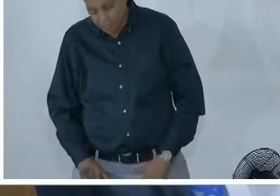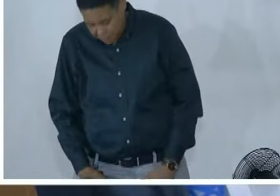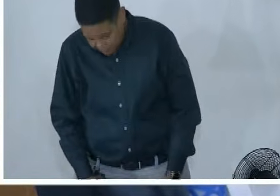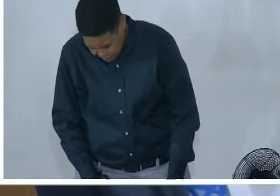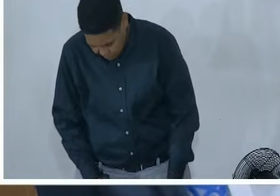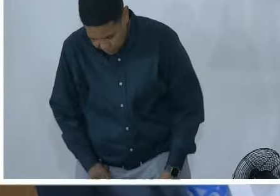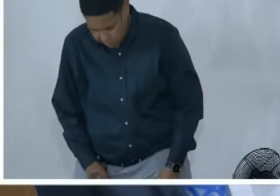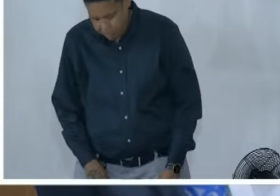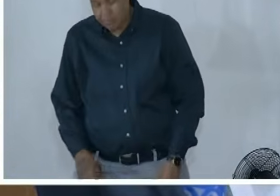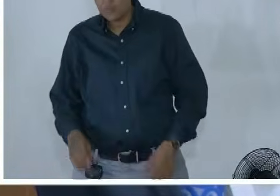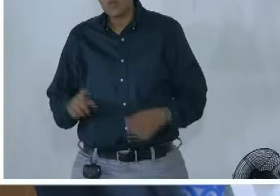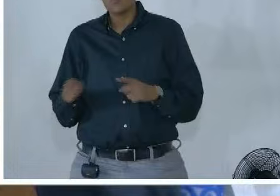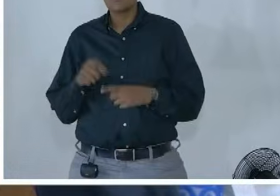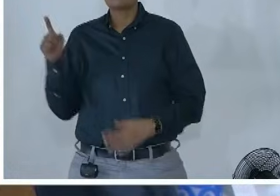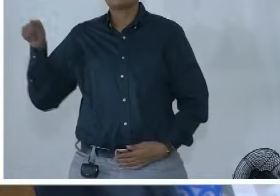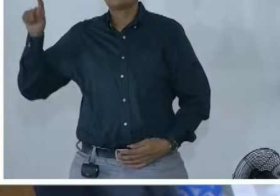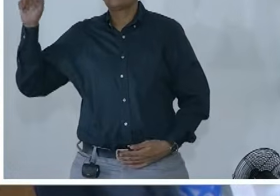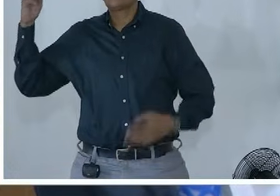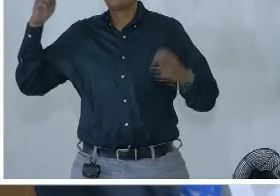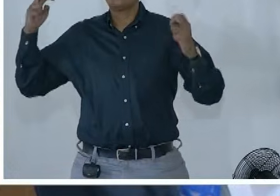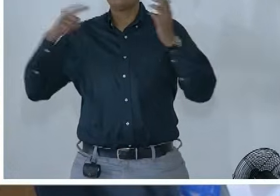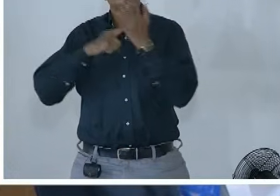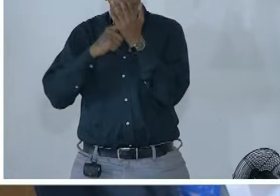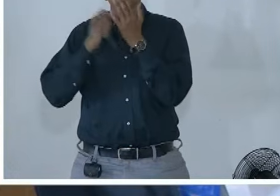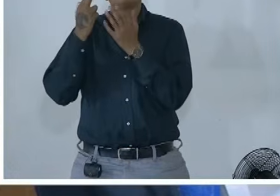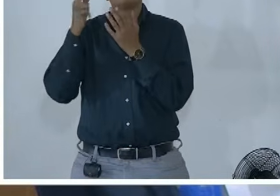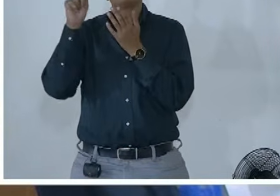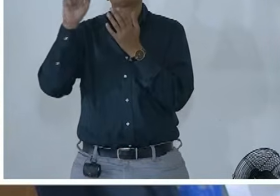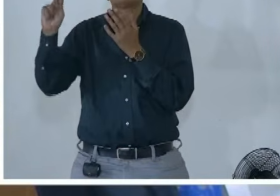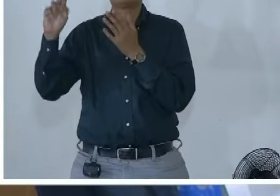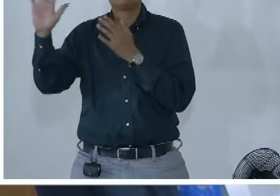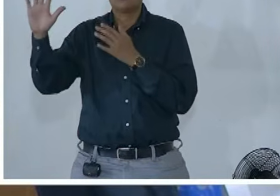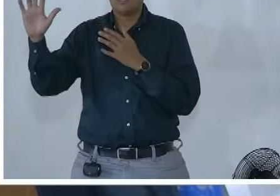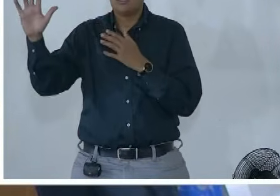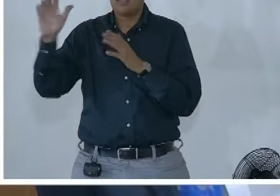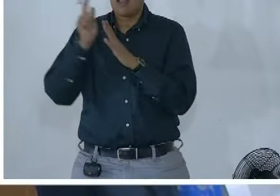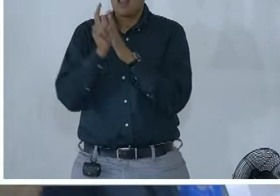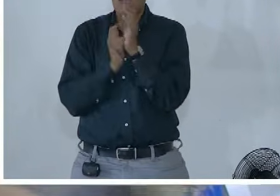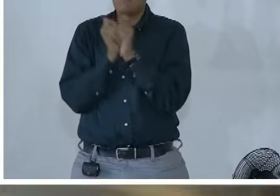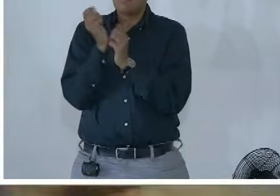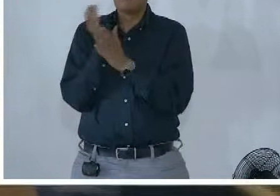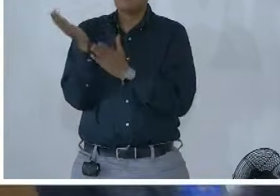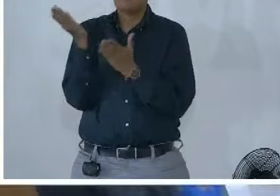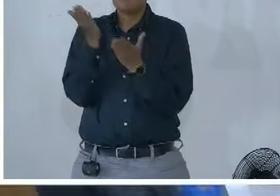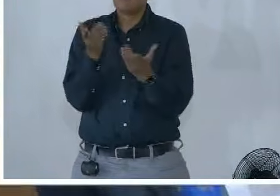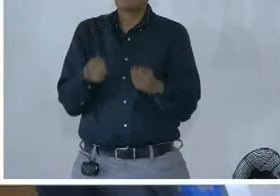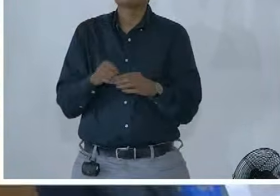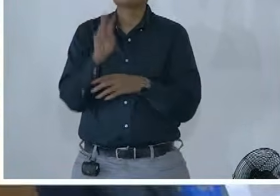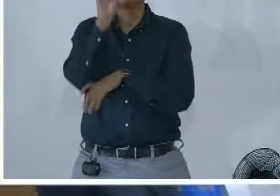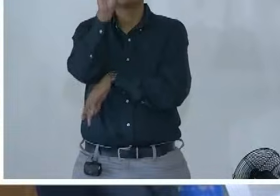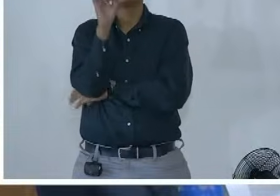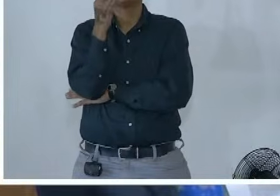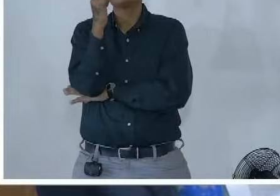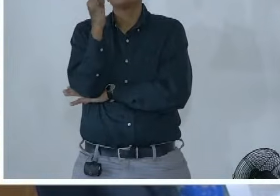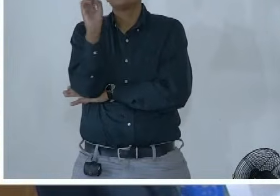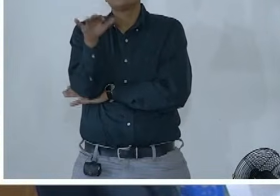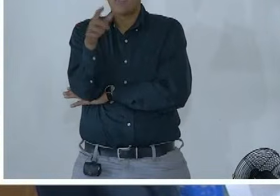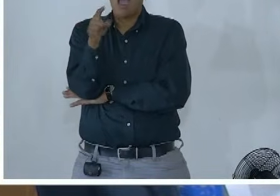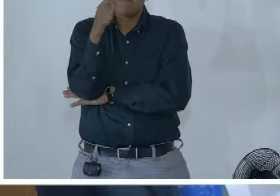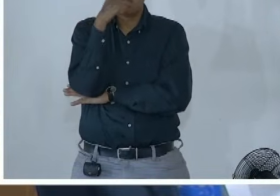Because when the Arbitration Act was brought in 2017, I